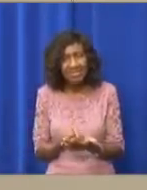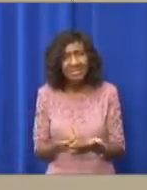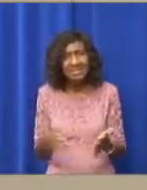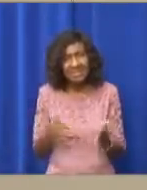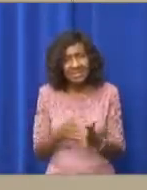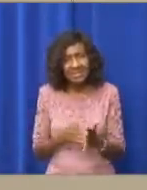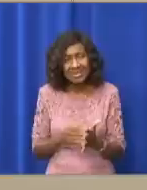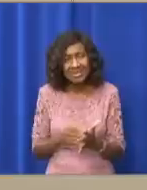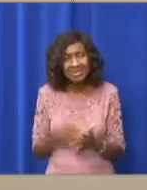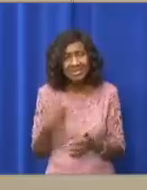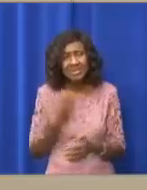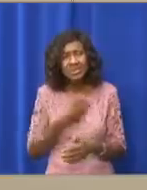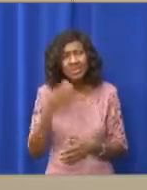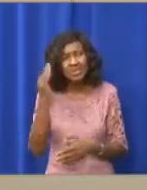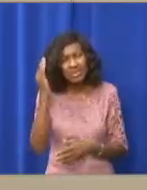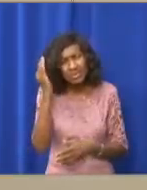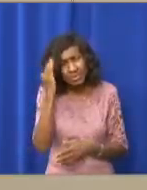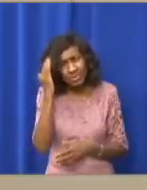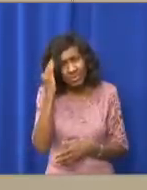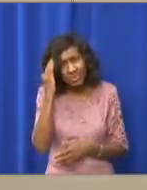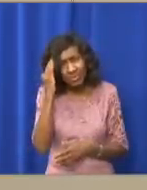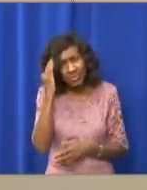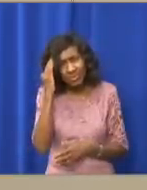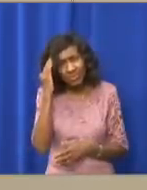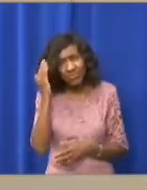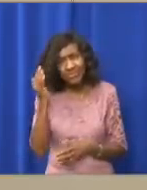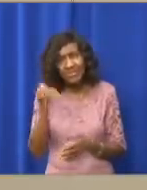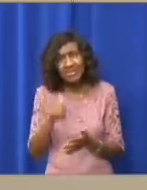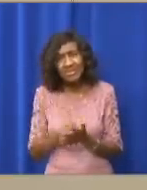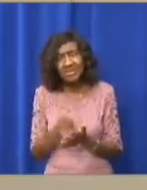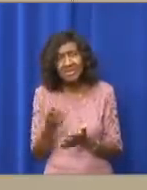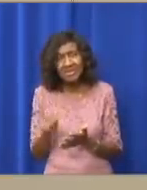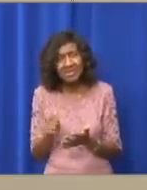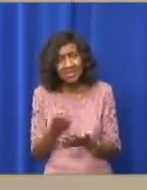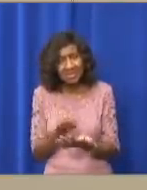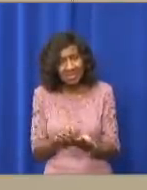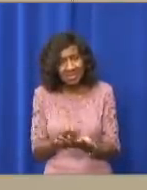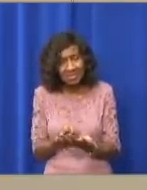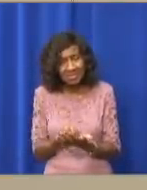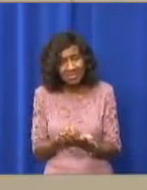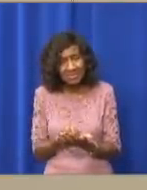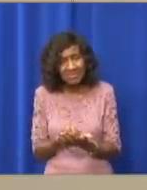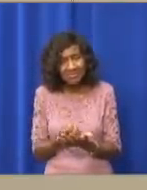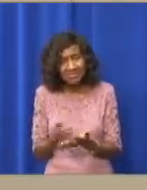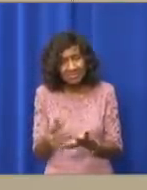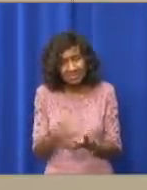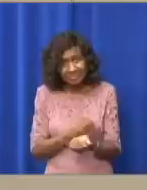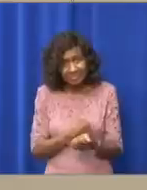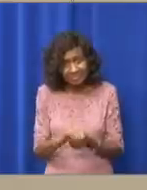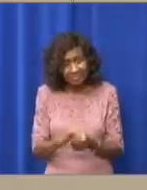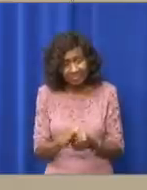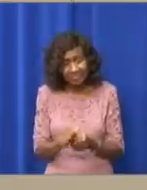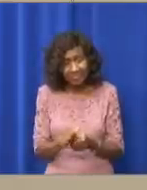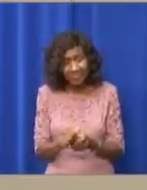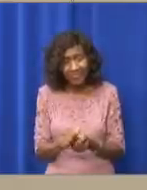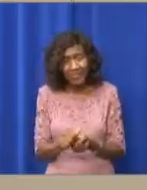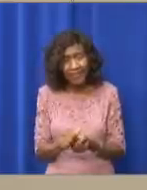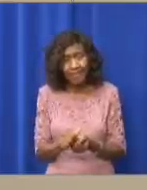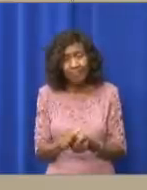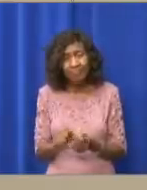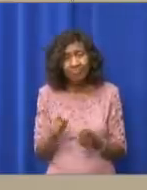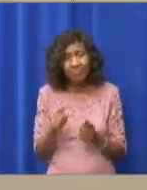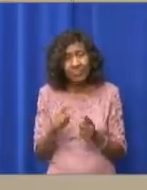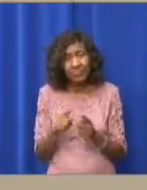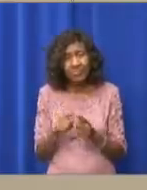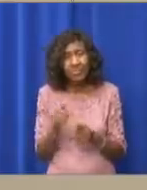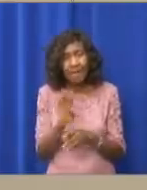deeply conscious of the economic damage that the shutdown has caused and is causing to businesses. Believe you